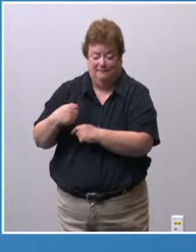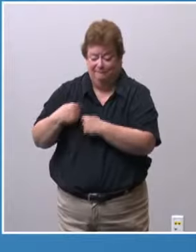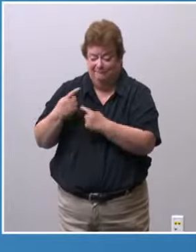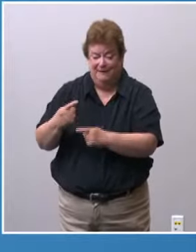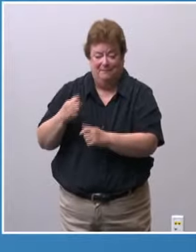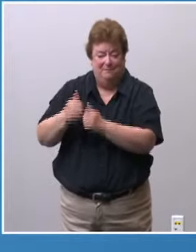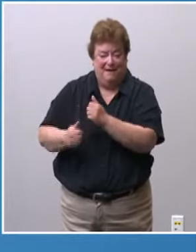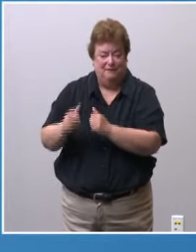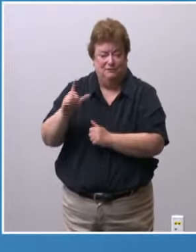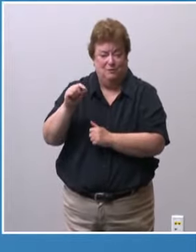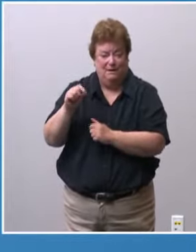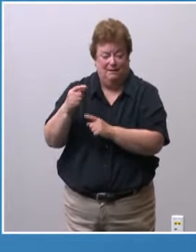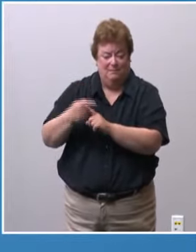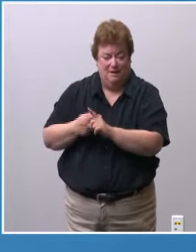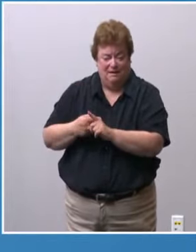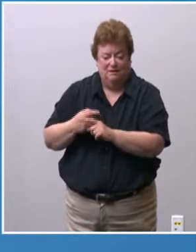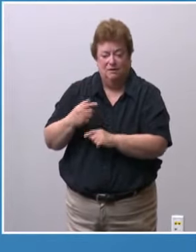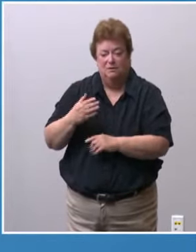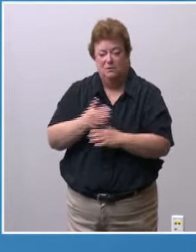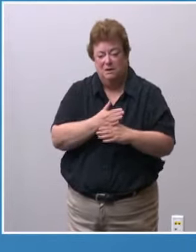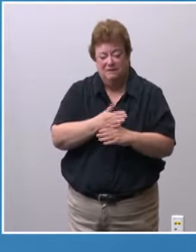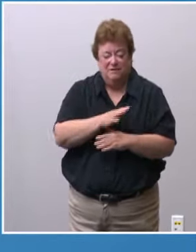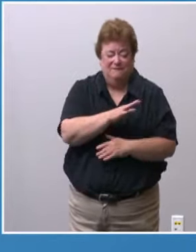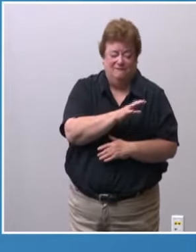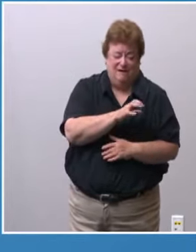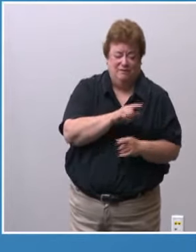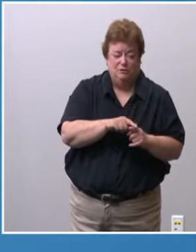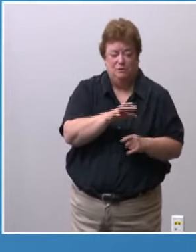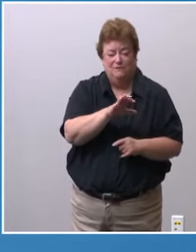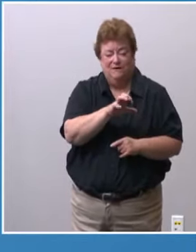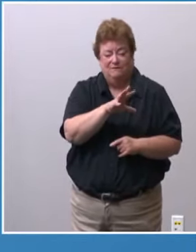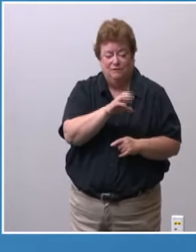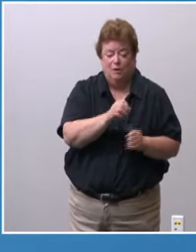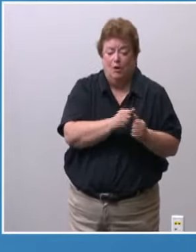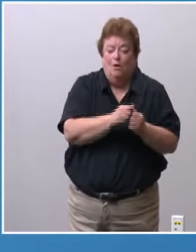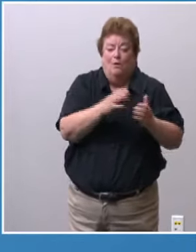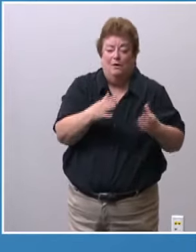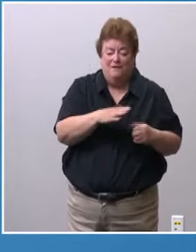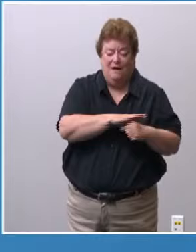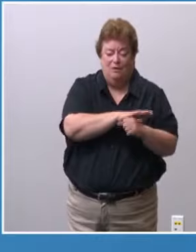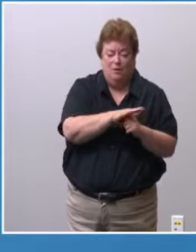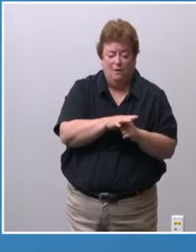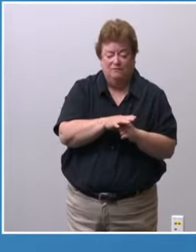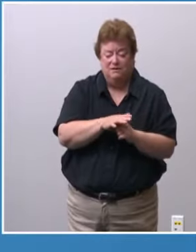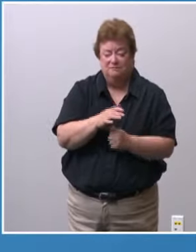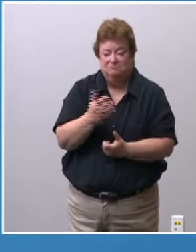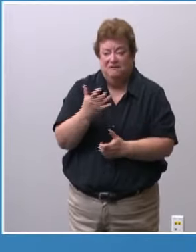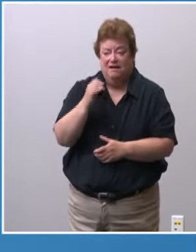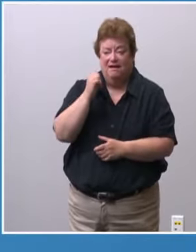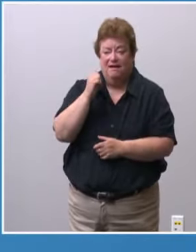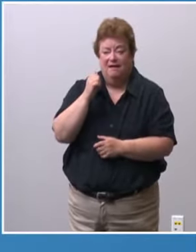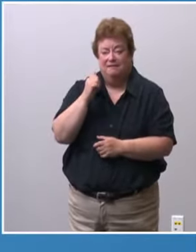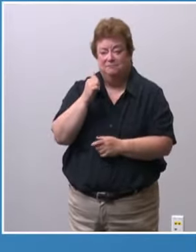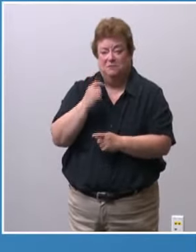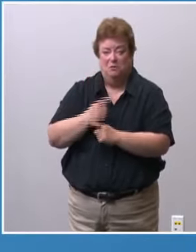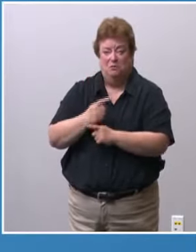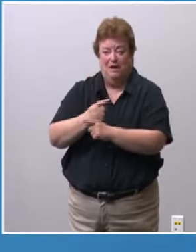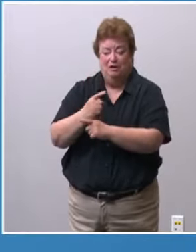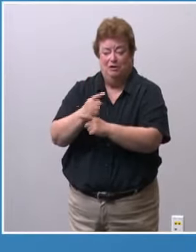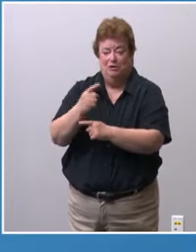typically we run between 500 and 540 without COVID. In a given day, we would have maybe 100